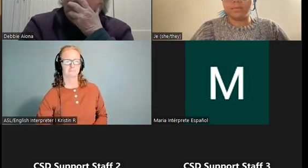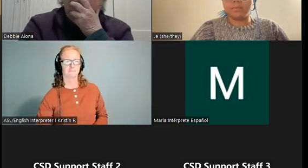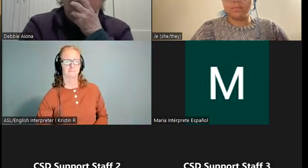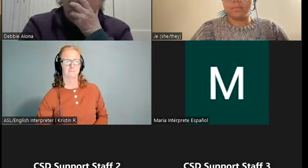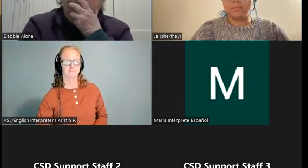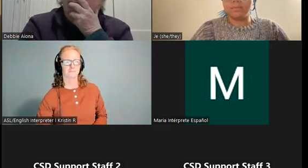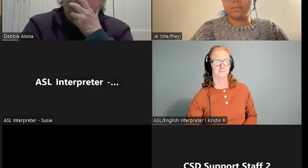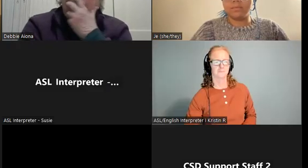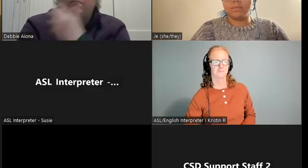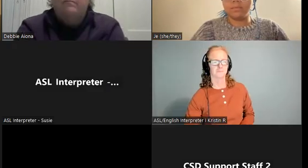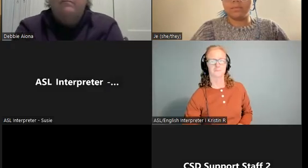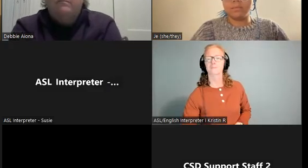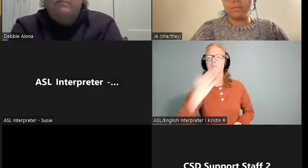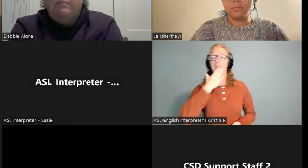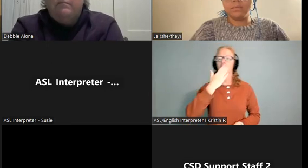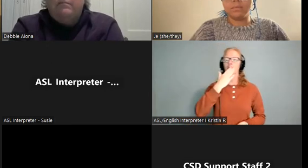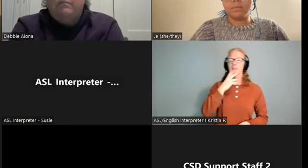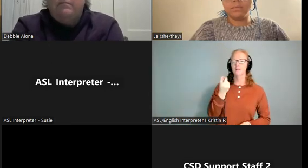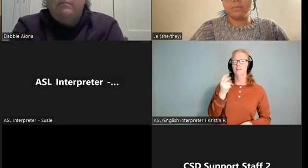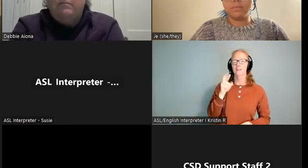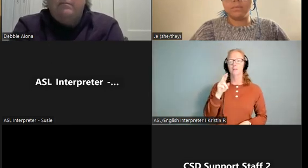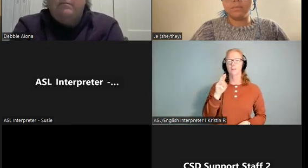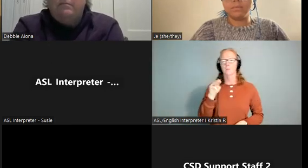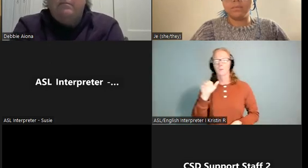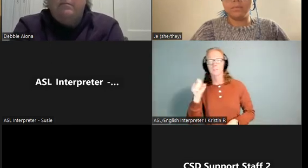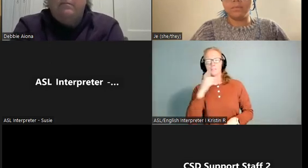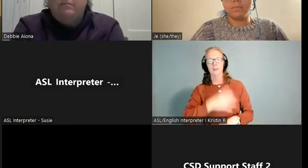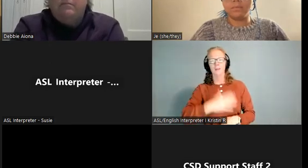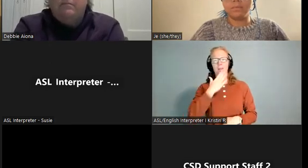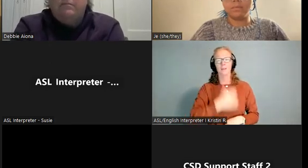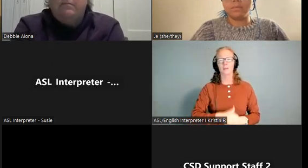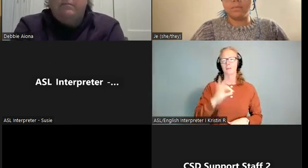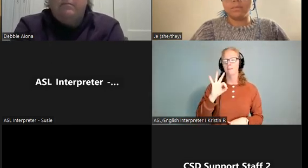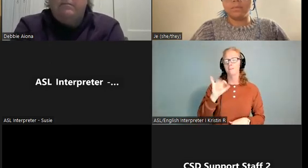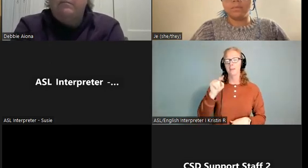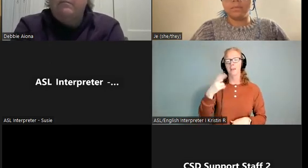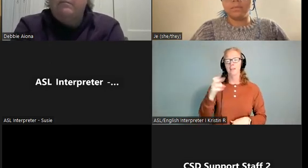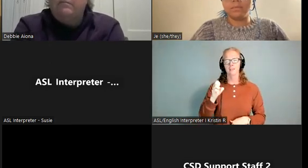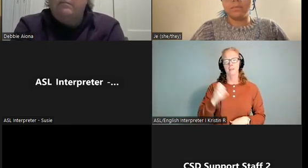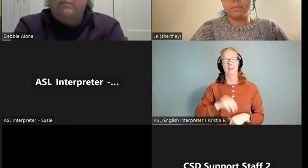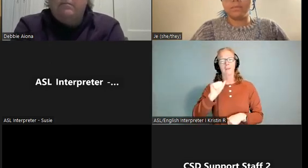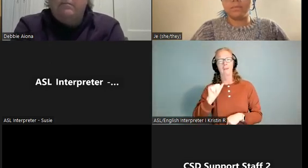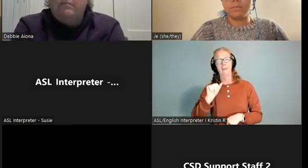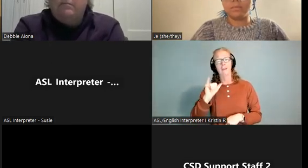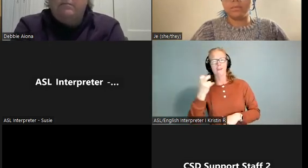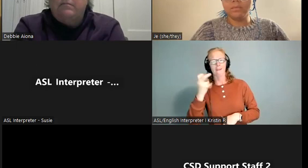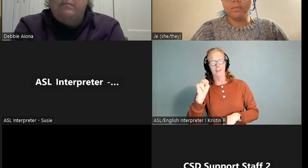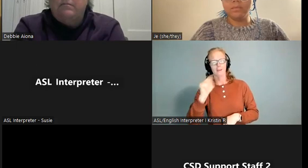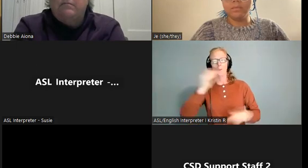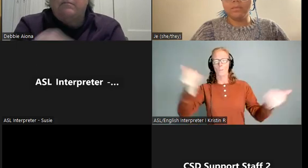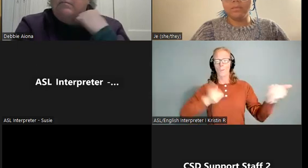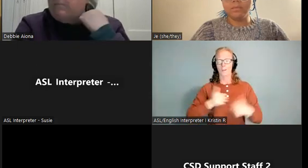Thank you, Dr. Moses. Good evening. My name is Faith Aiken. I use she, her pronouns. Welcome